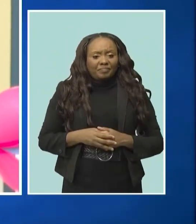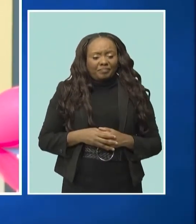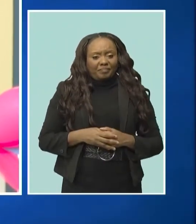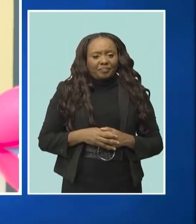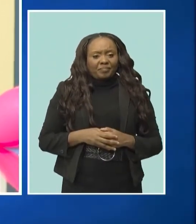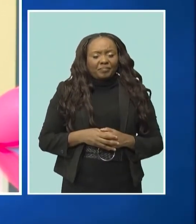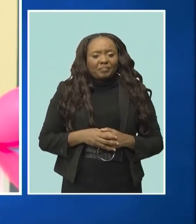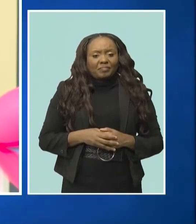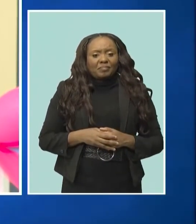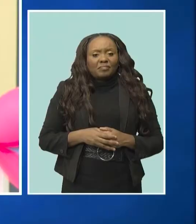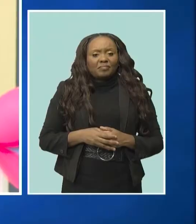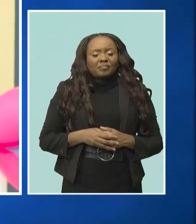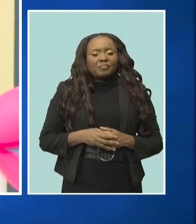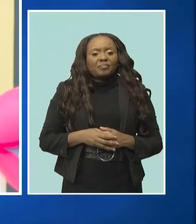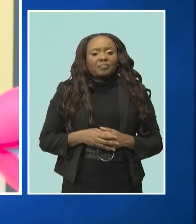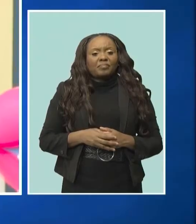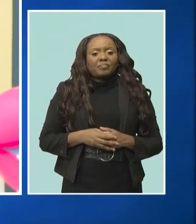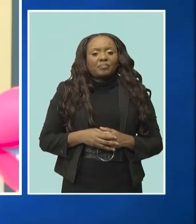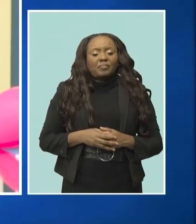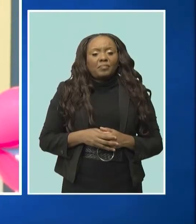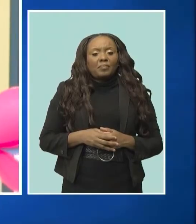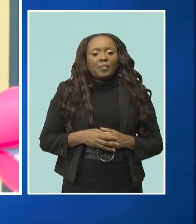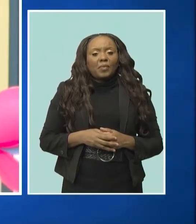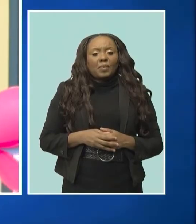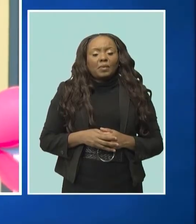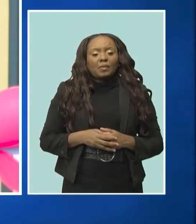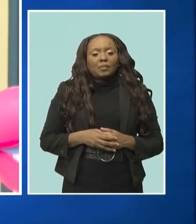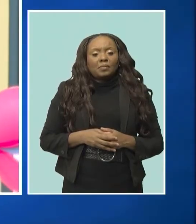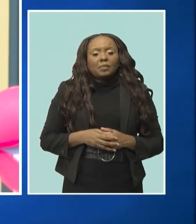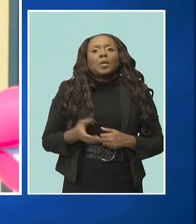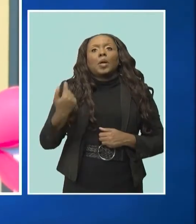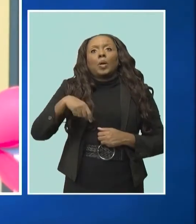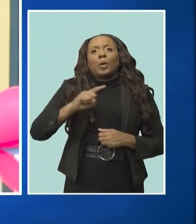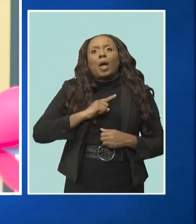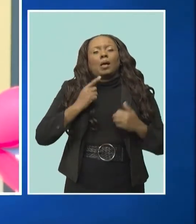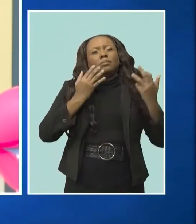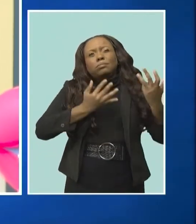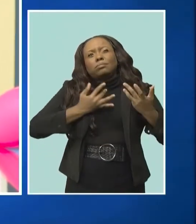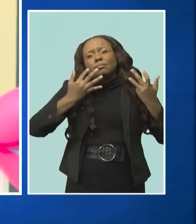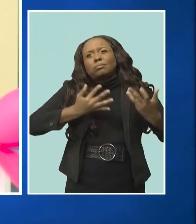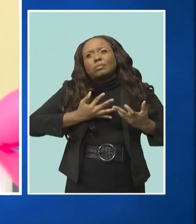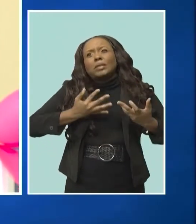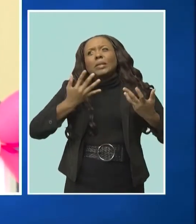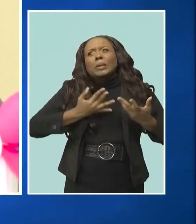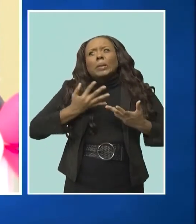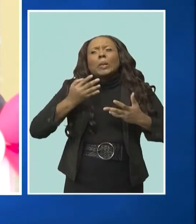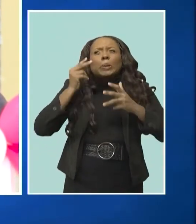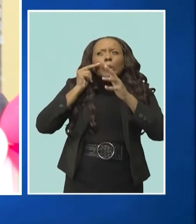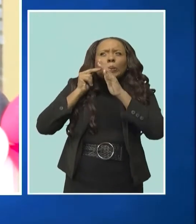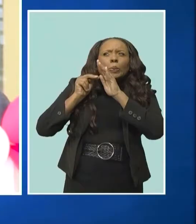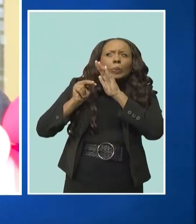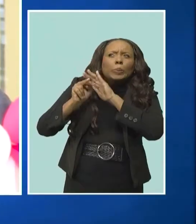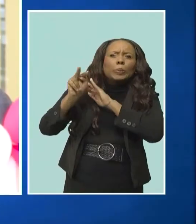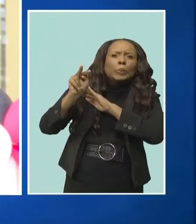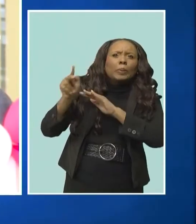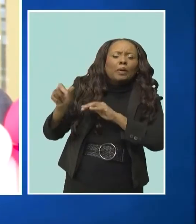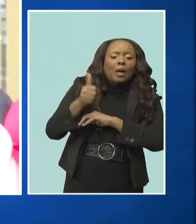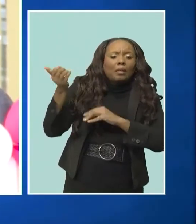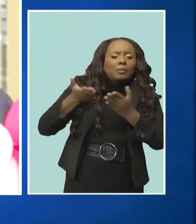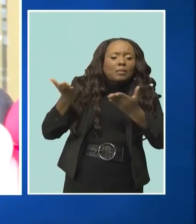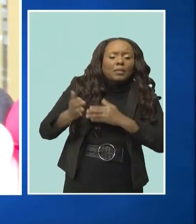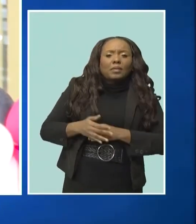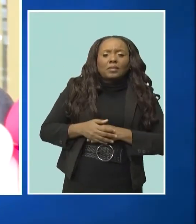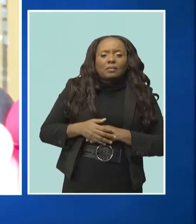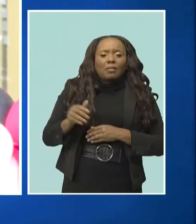as we anticipate the return of other services and the reopening of other